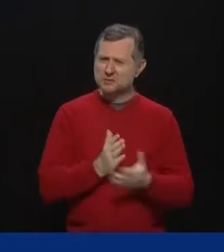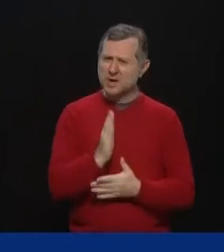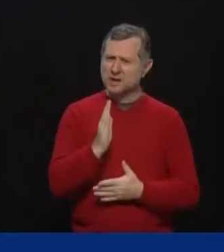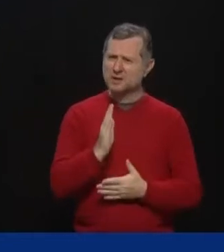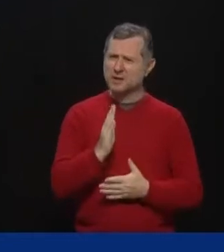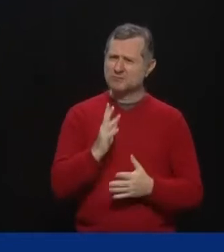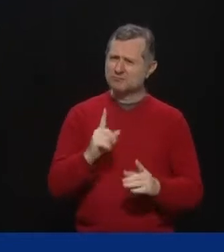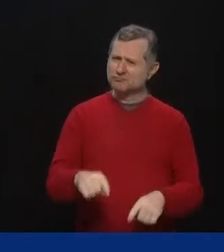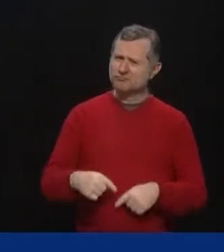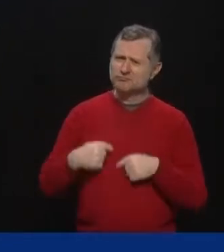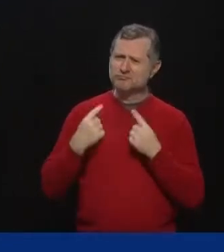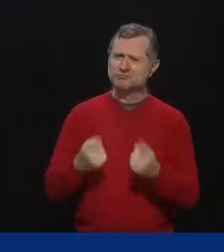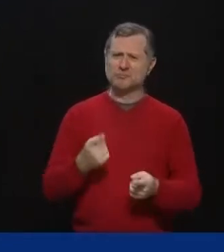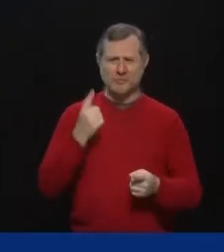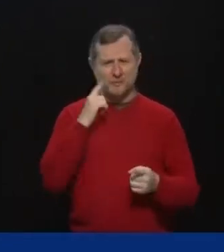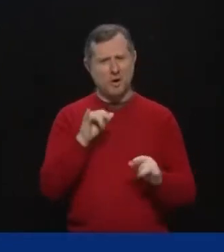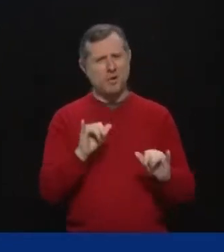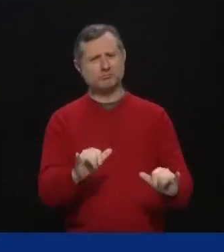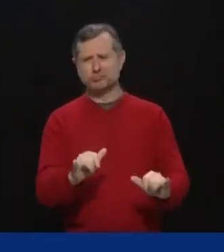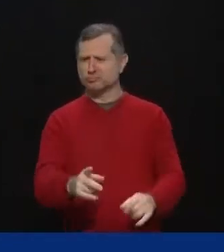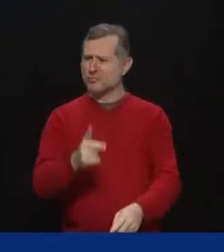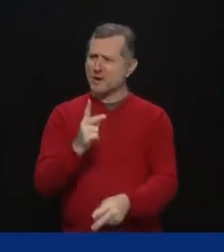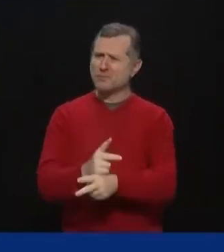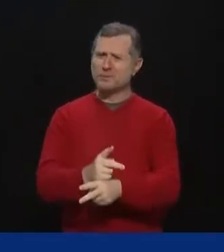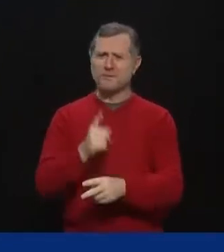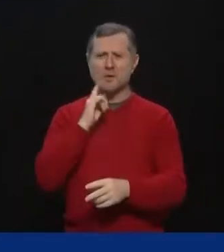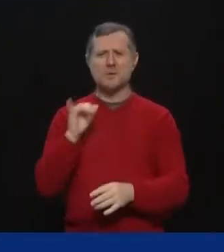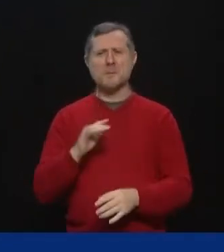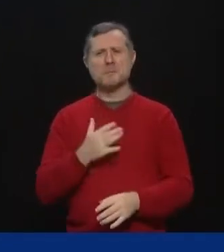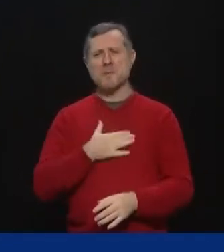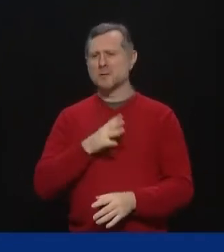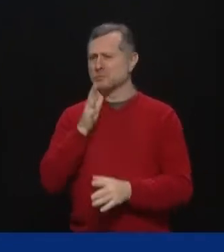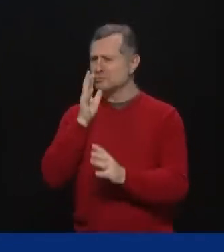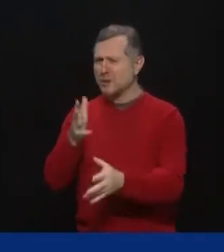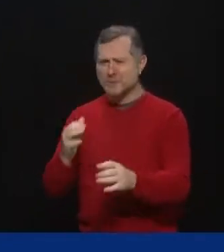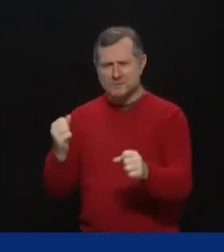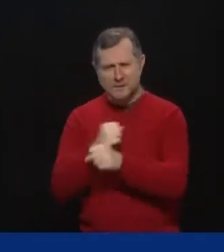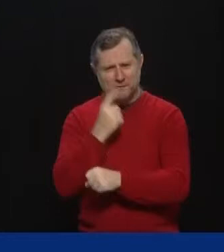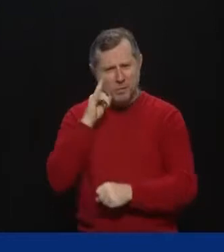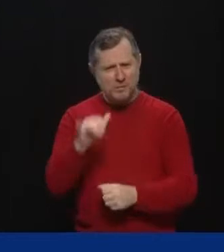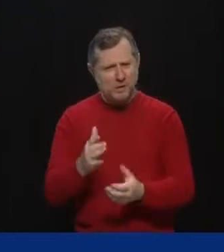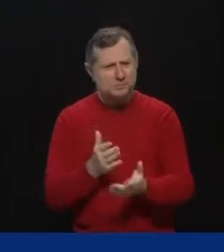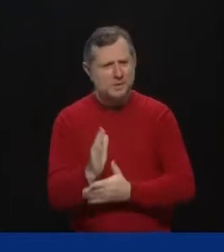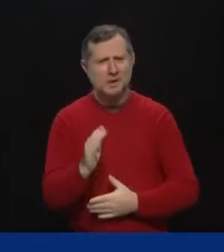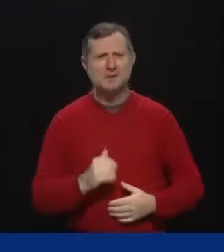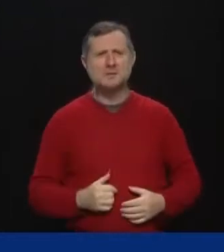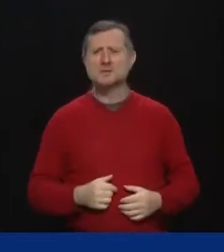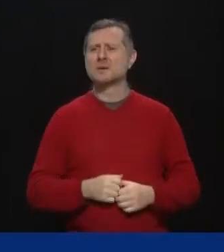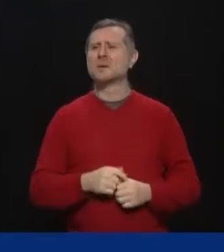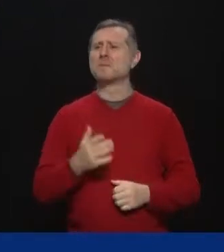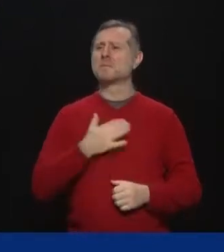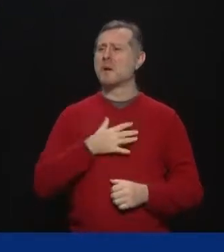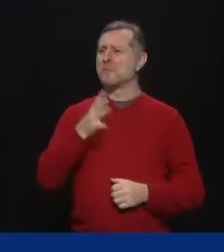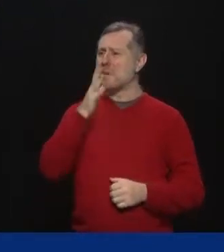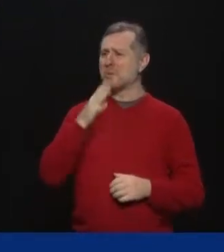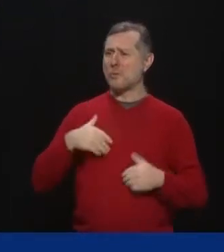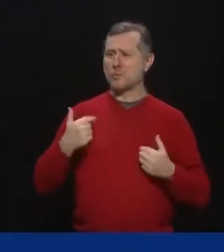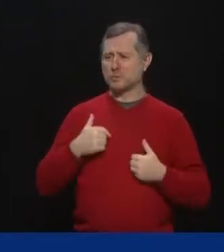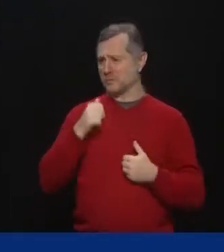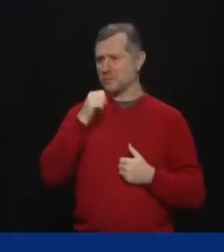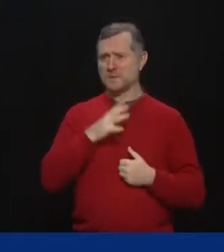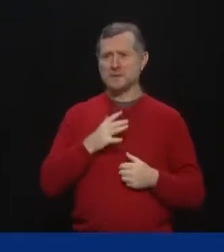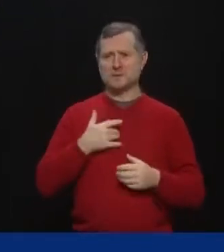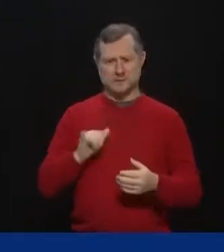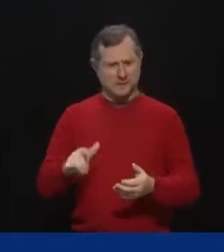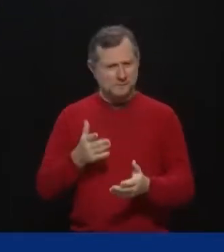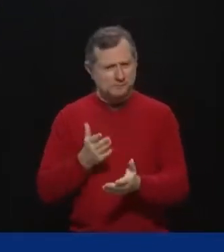entire lives, rights that my grandmother had to fight for, rights that were just starting when my mother was a young woman, rights that were